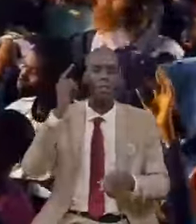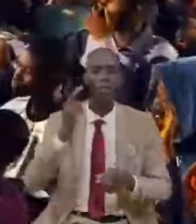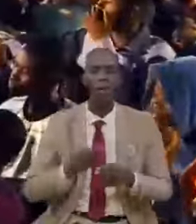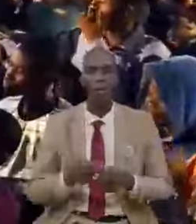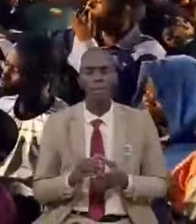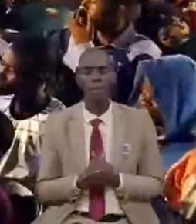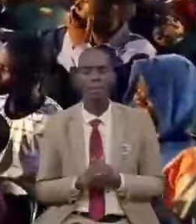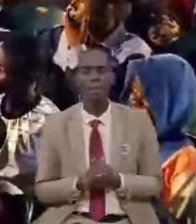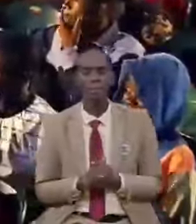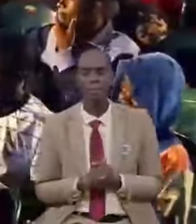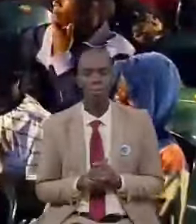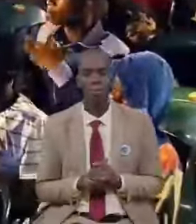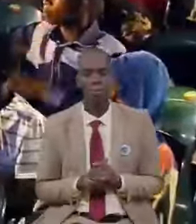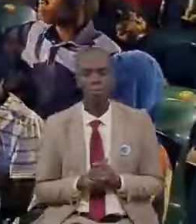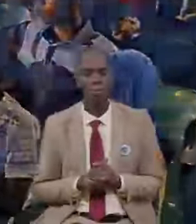Notable healing.